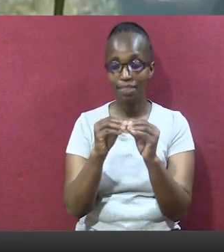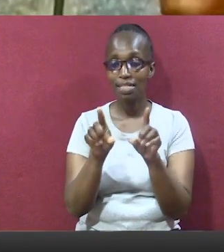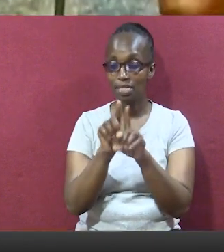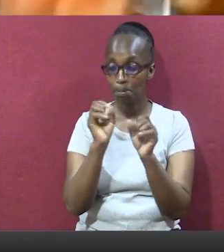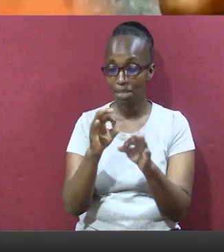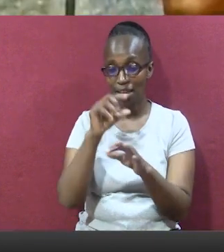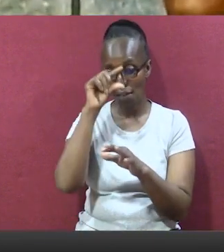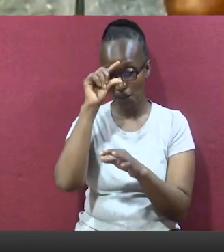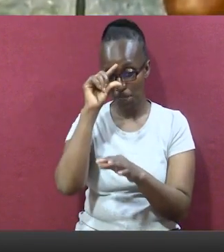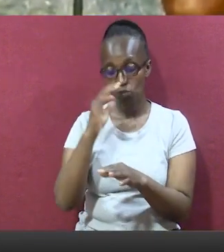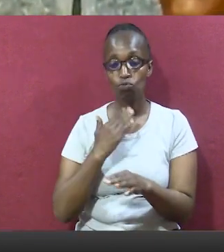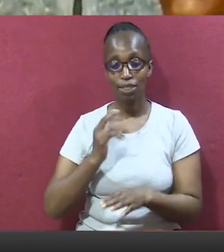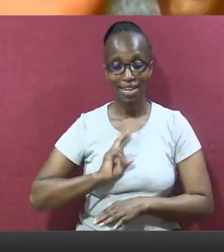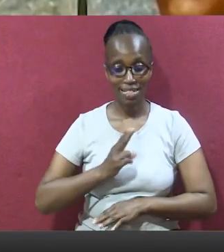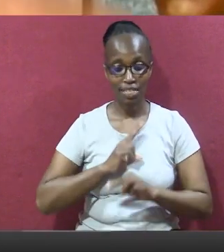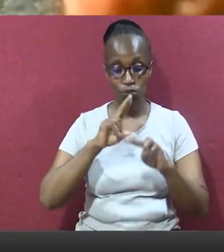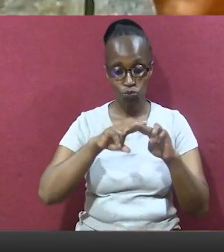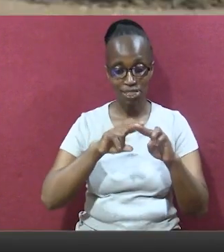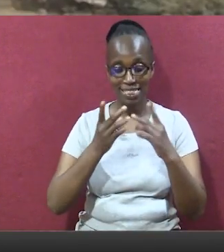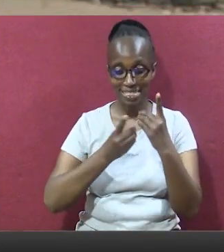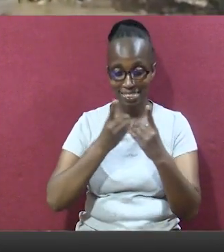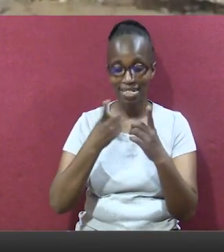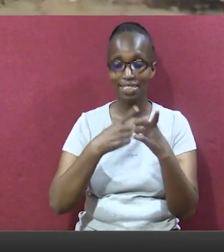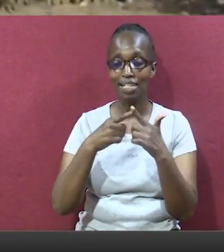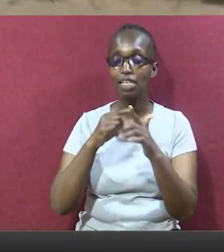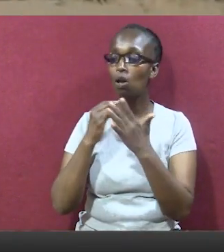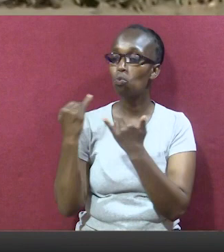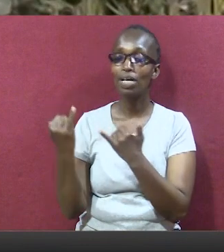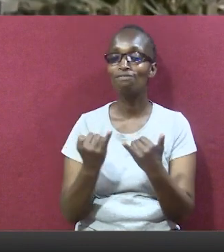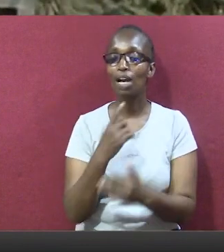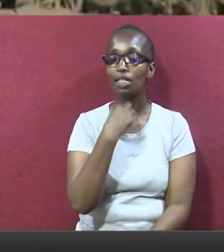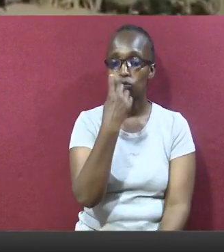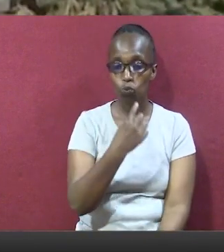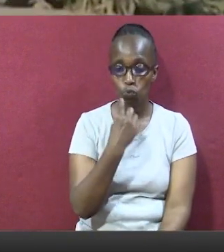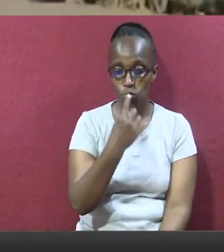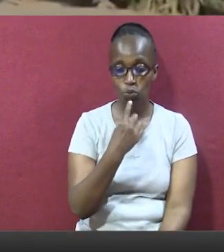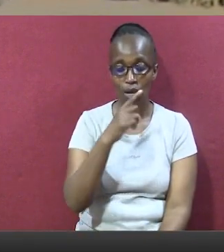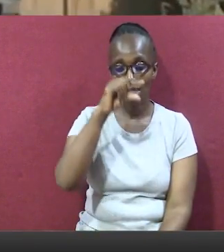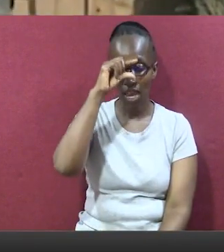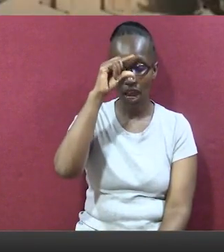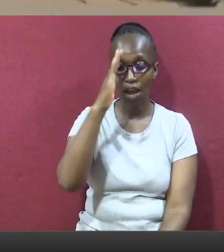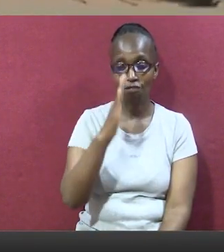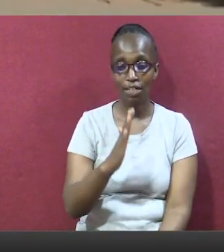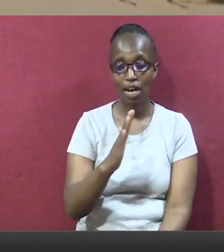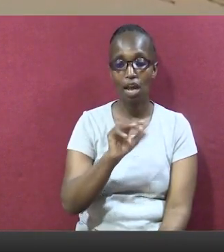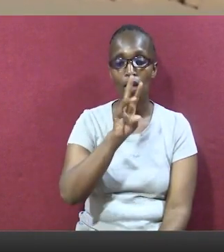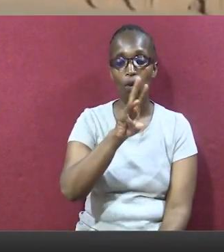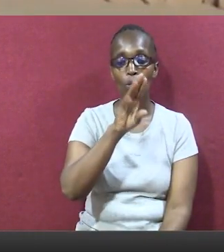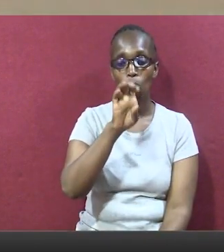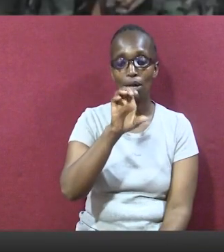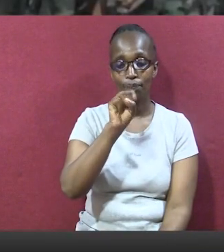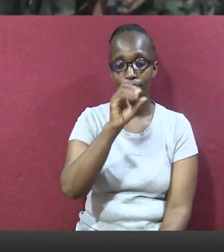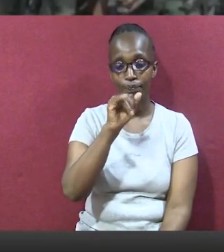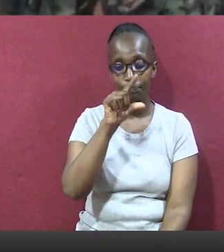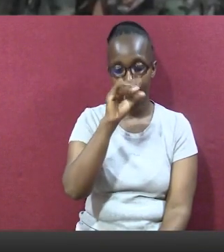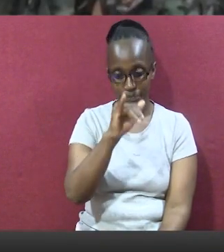now call for these peace meetings, even if government wants us to talk? Baadhi ya viongozi wa eneo hilo wakiongozwa na gavana